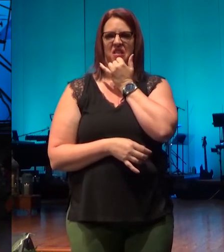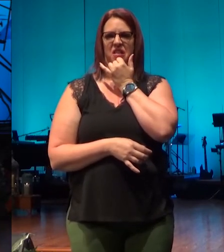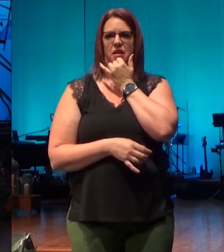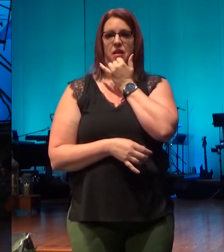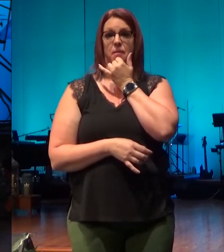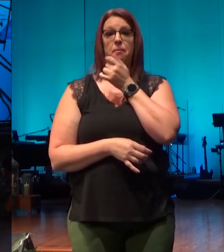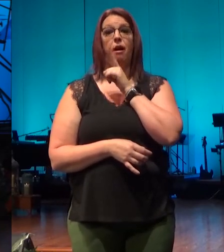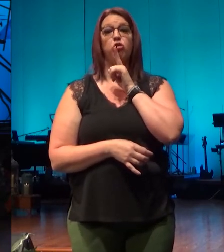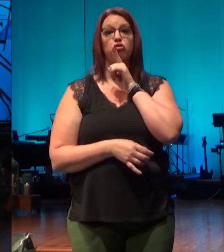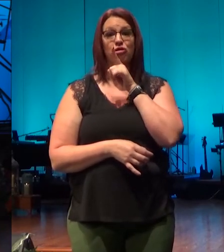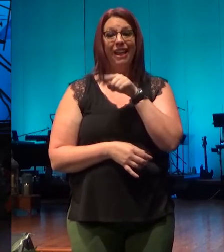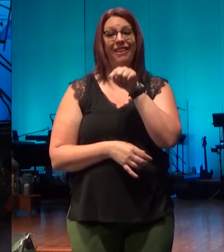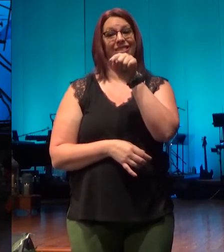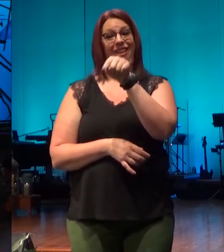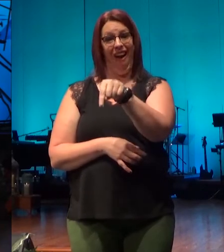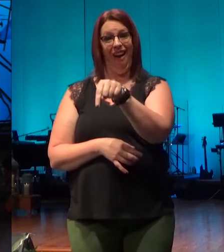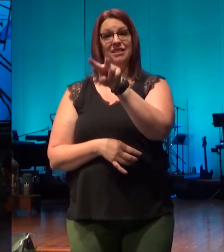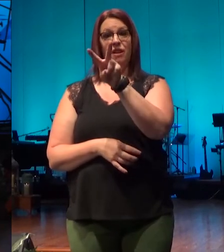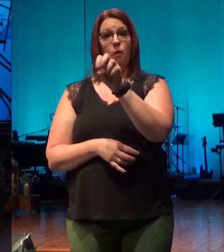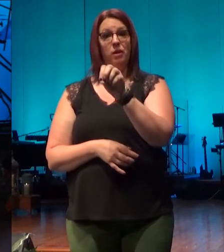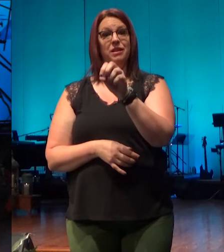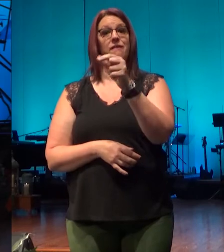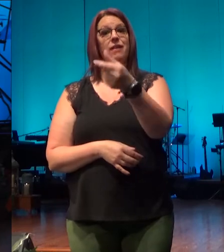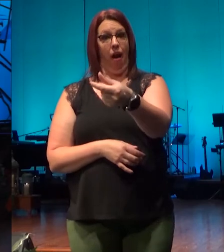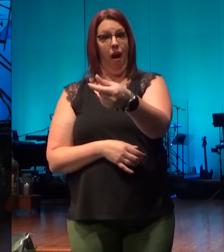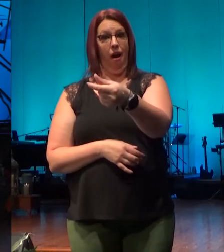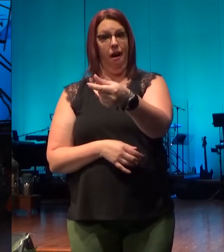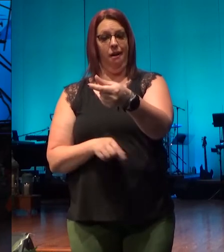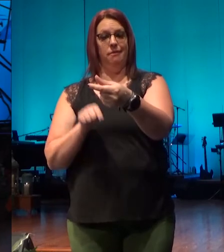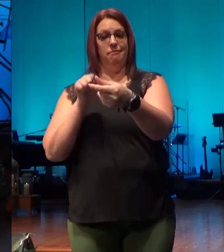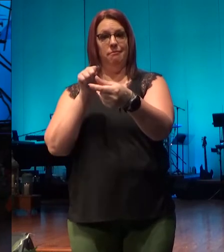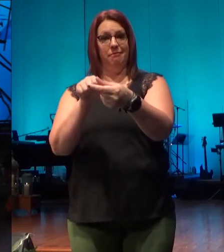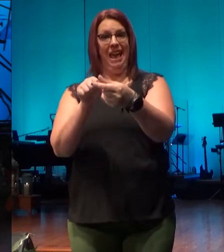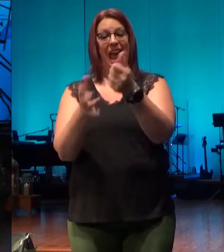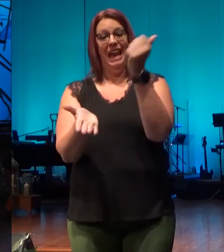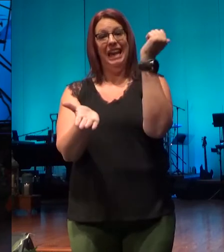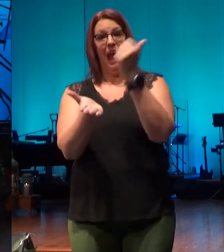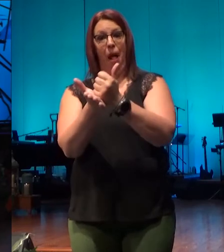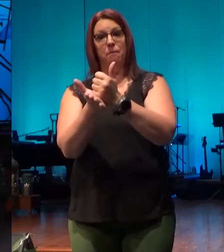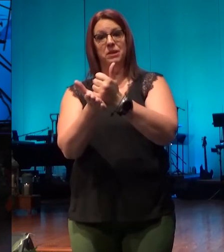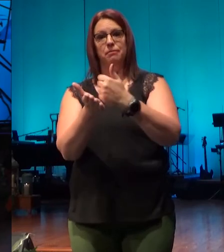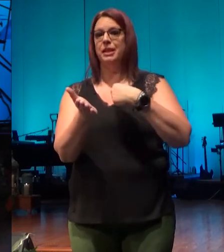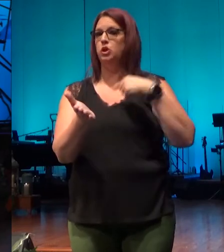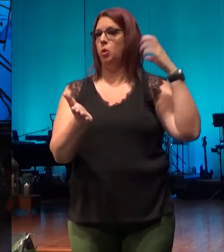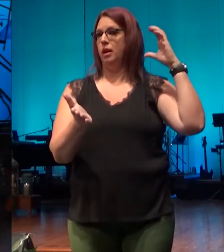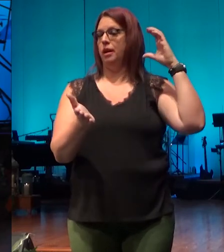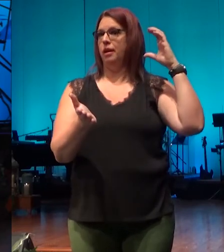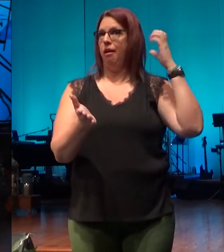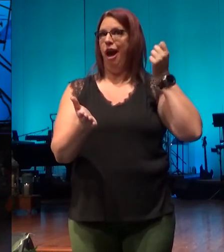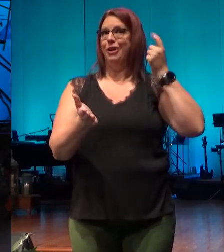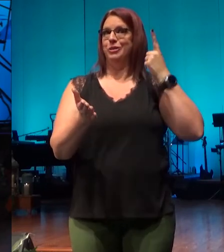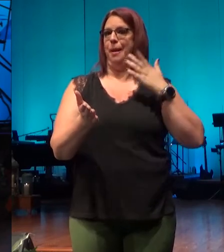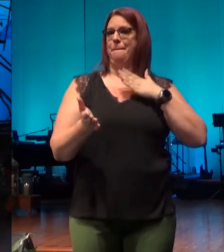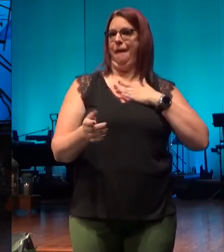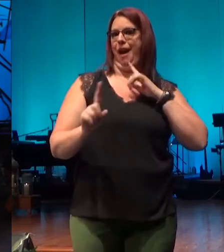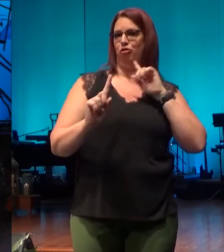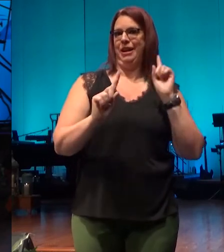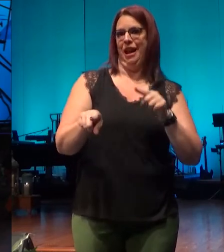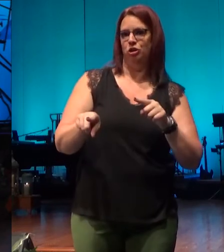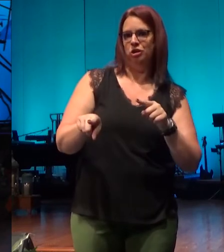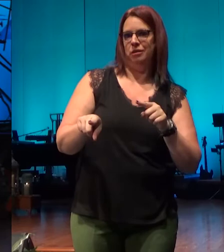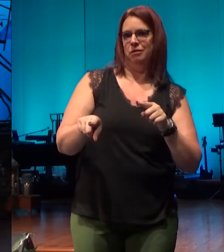In reality, the voice of God that I'm hearing is helping me to hear my own reaction to them